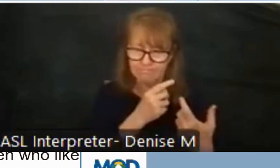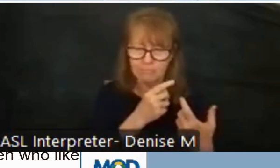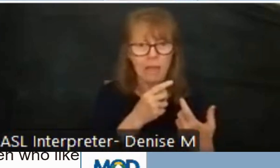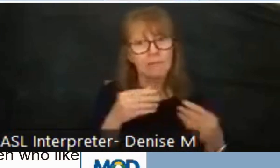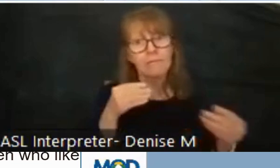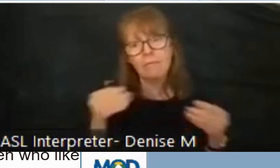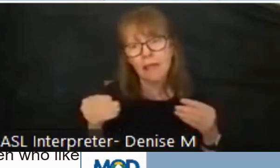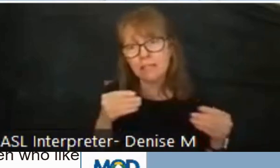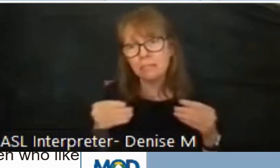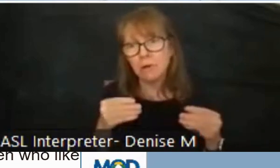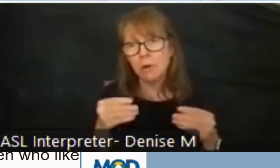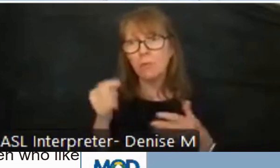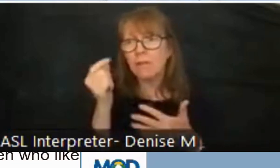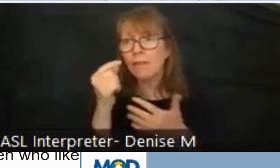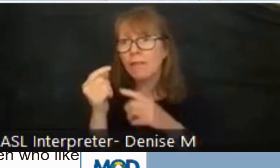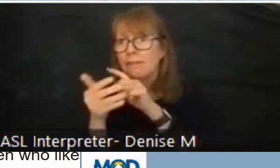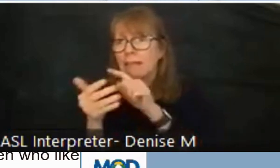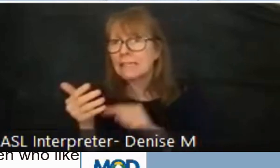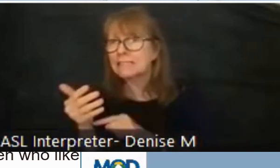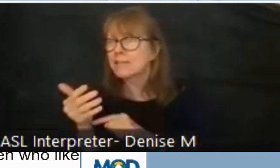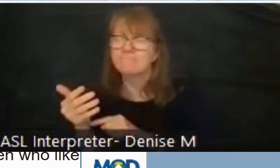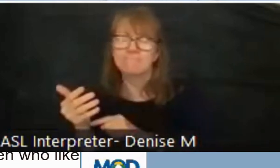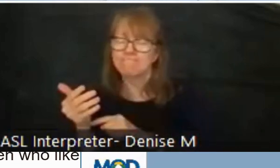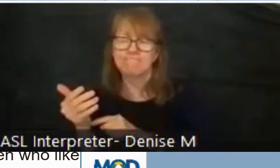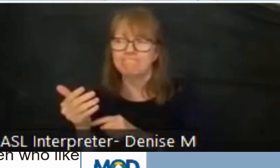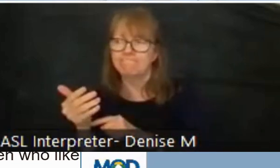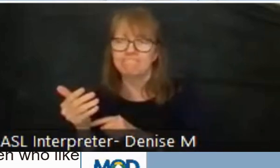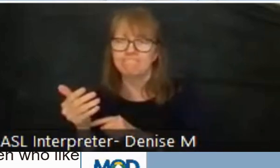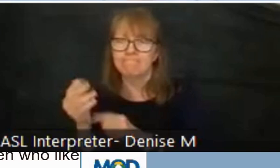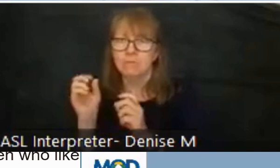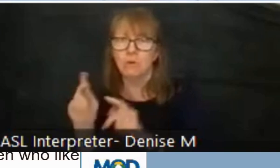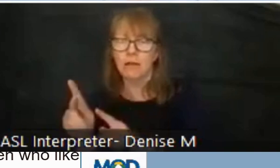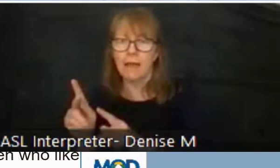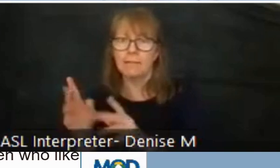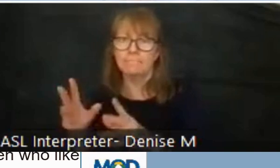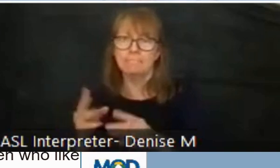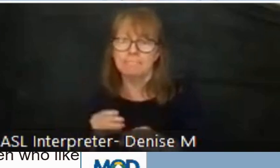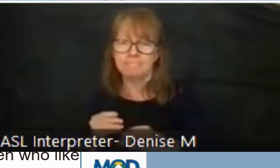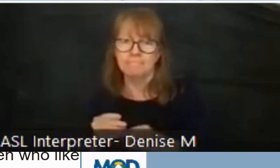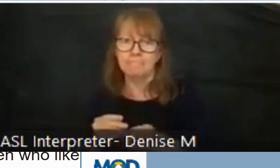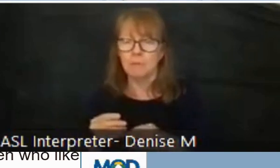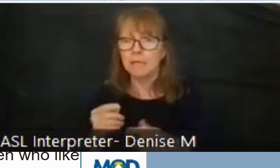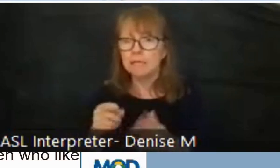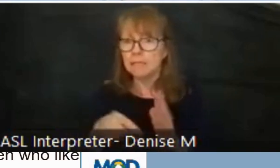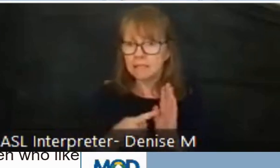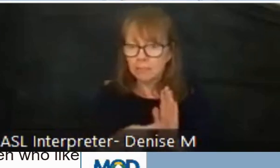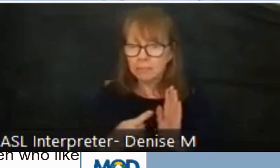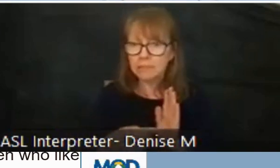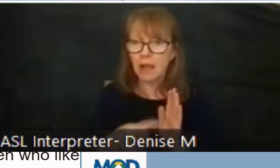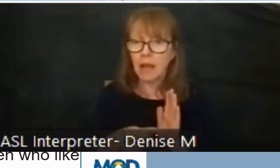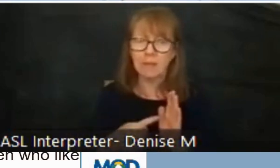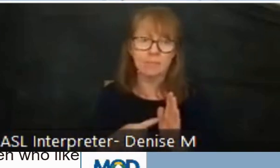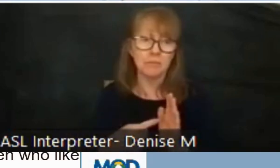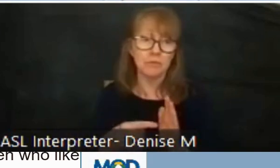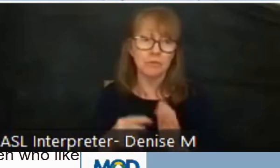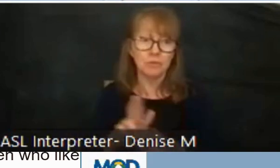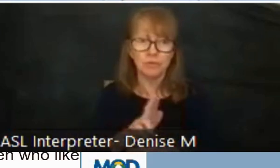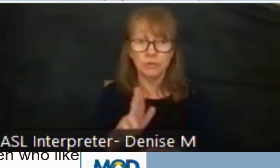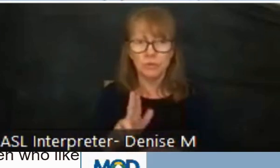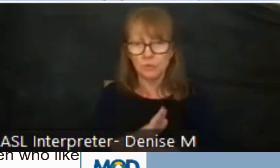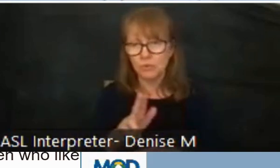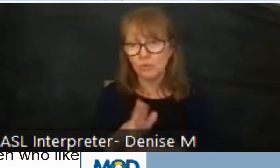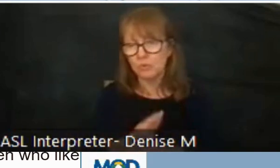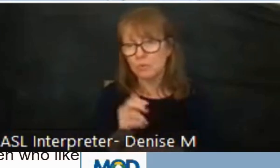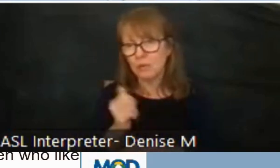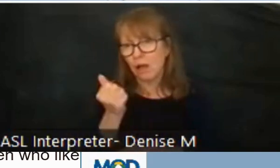so much. You can see that sometimes it might make sense to take a combination of approaches or try an easy solution